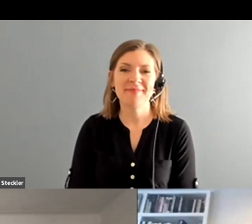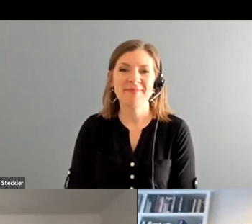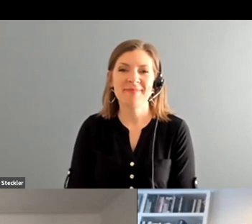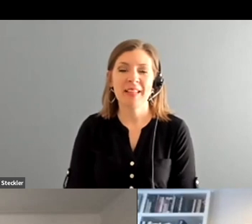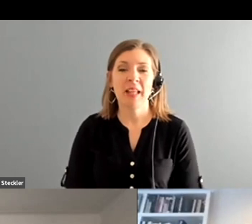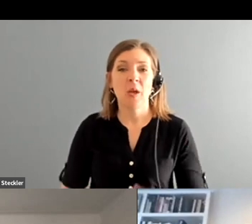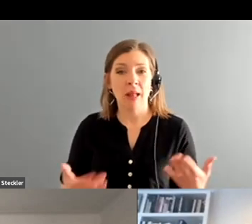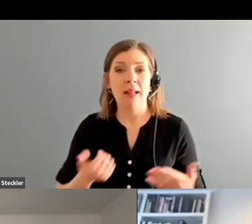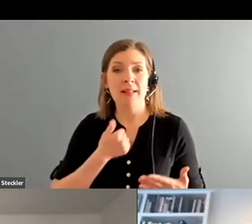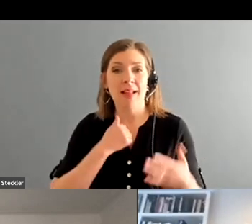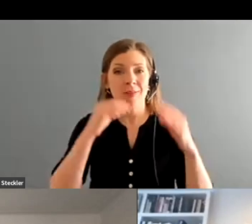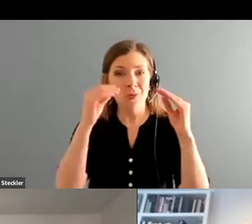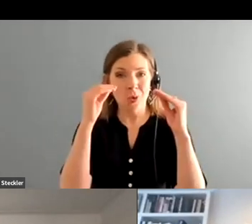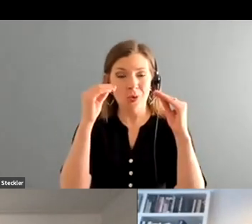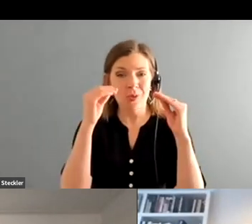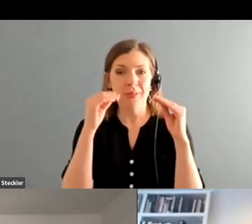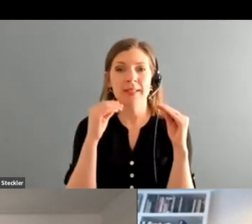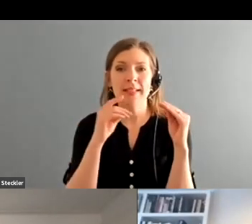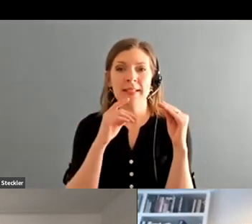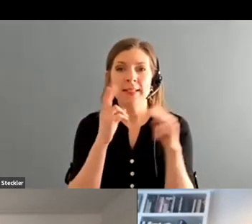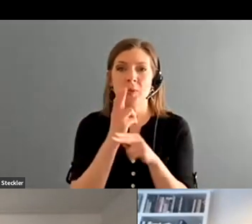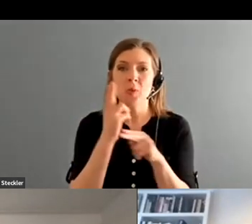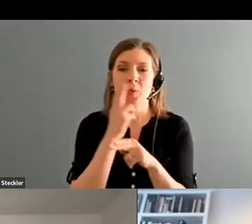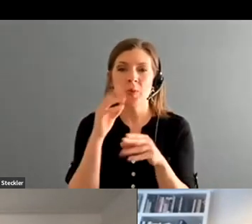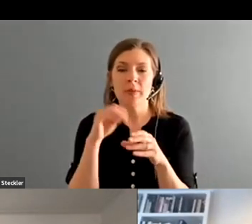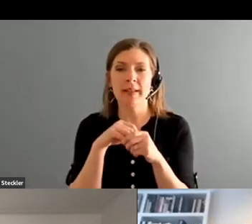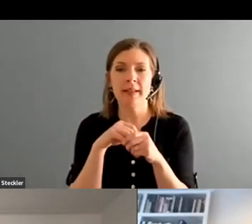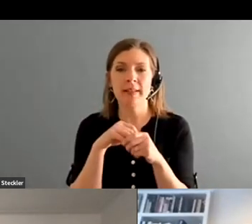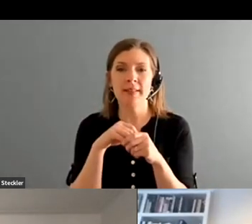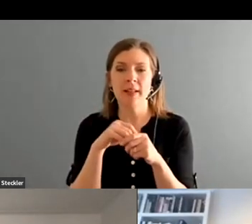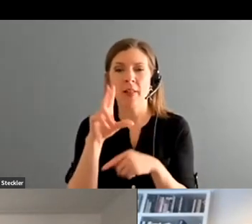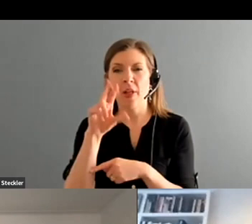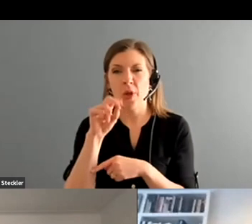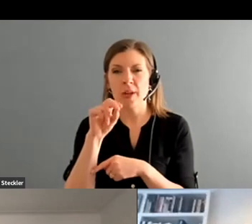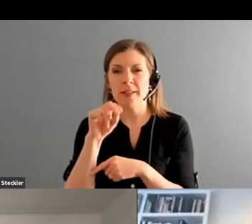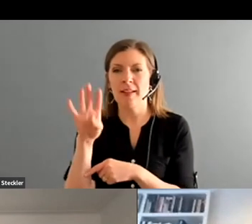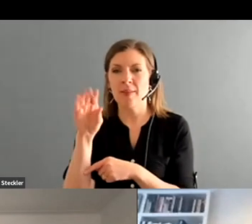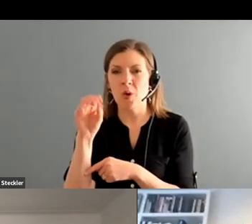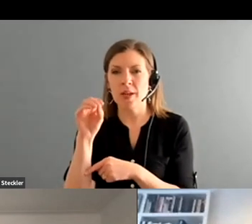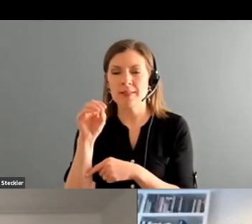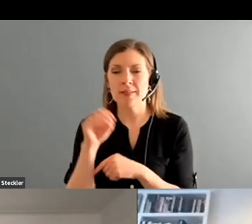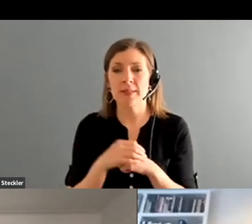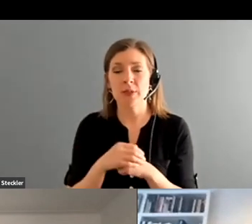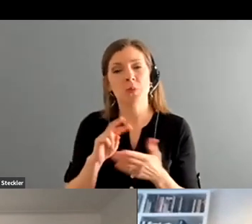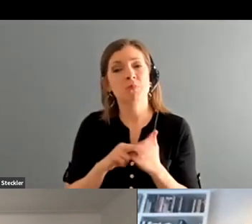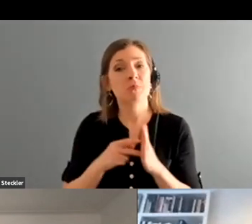Well, self-taught was used in the 30s and 40s, usually to